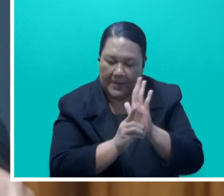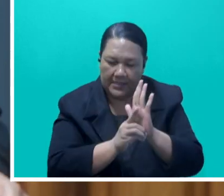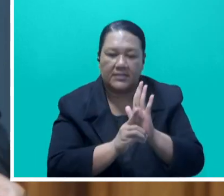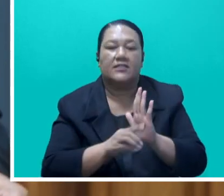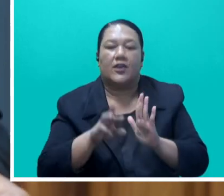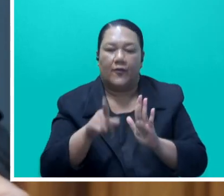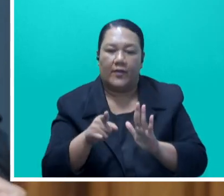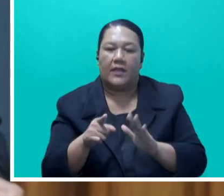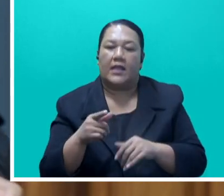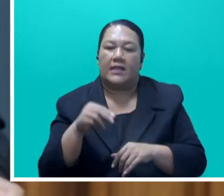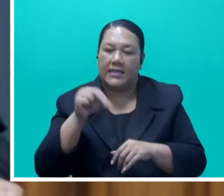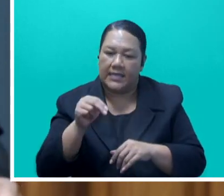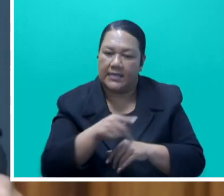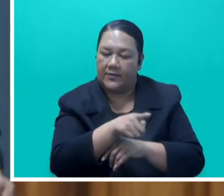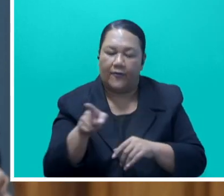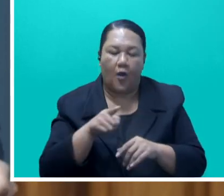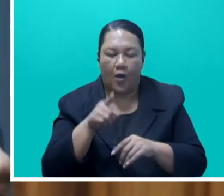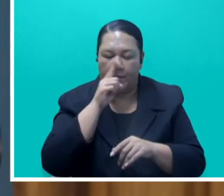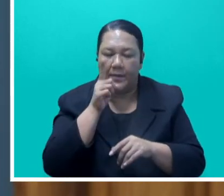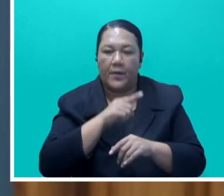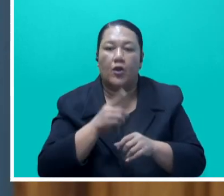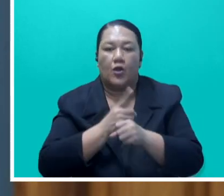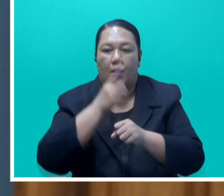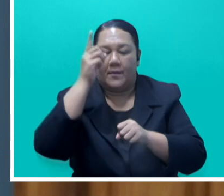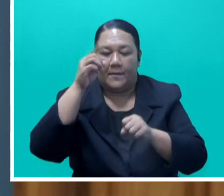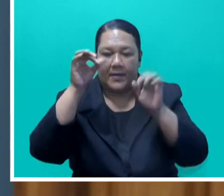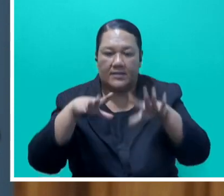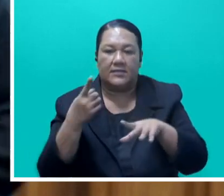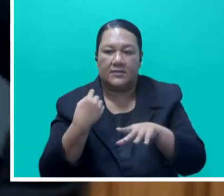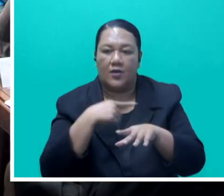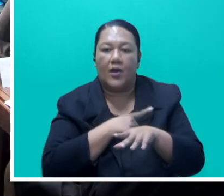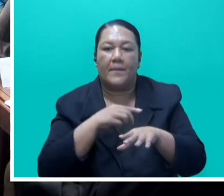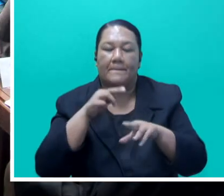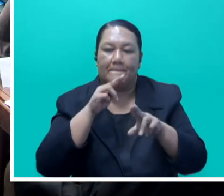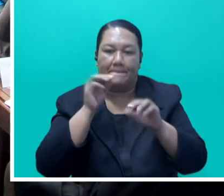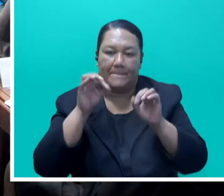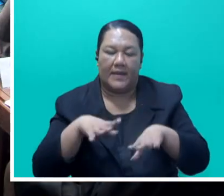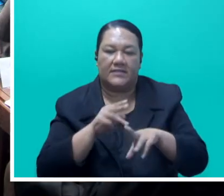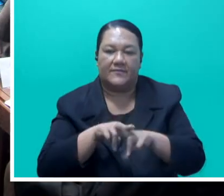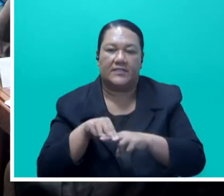May God bless us all, and may God bless Fiji. Navale.